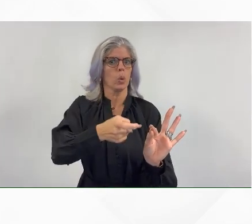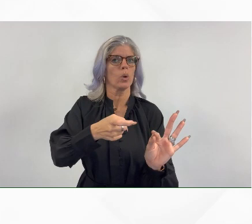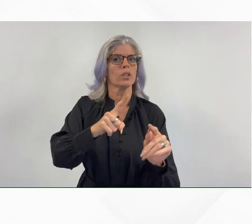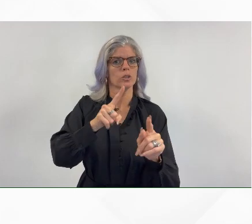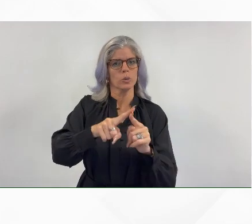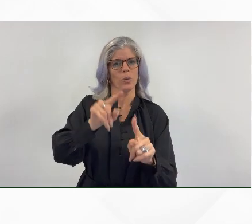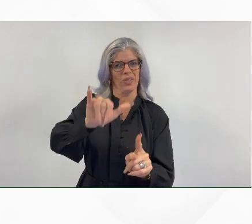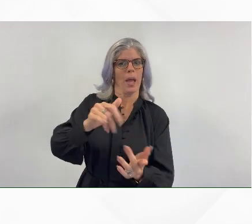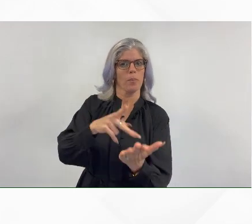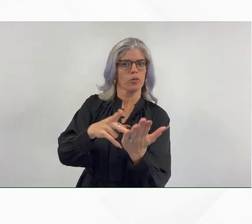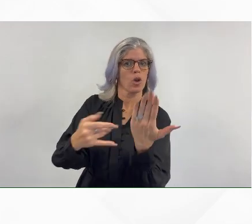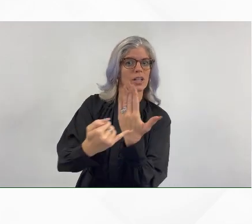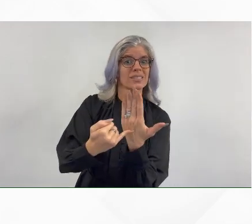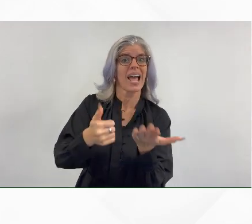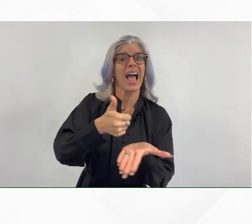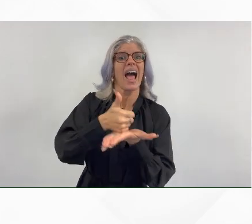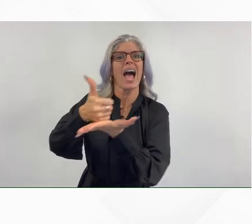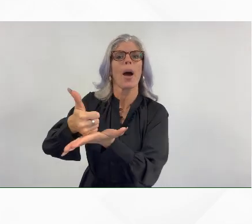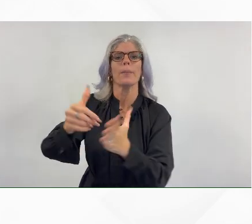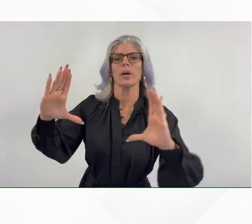included in the Additional Resources PDF.